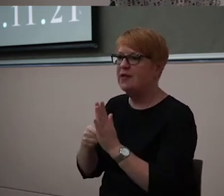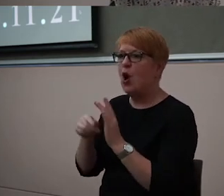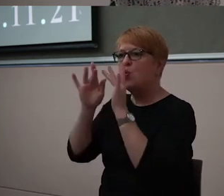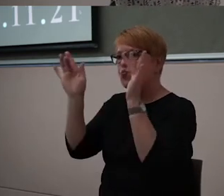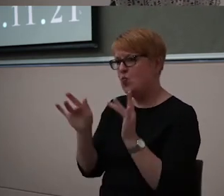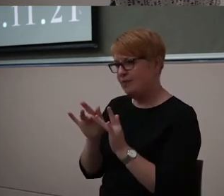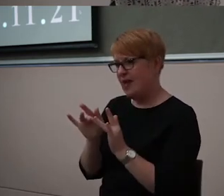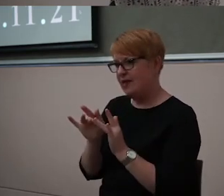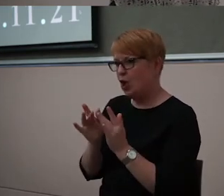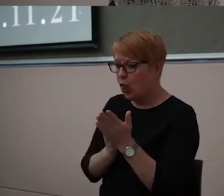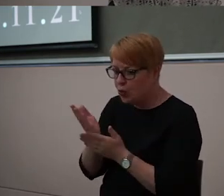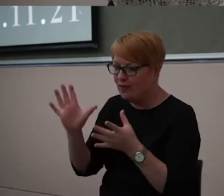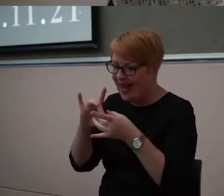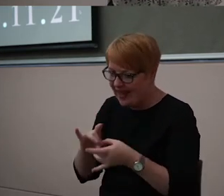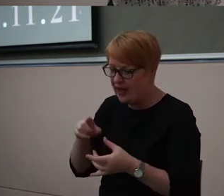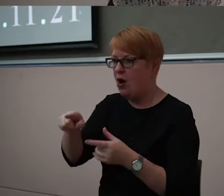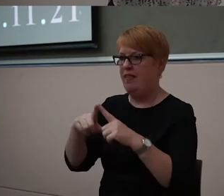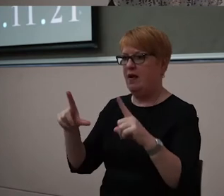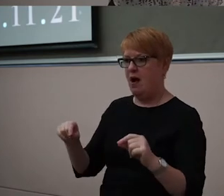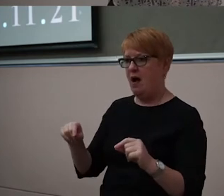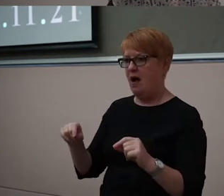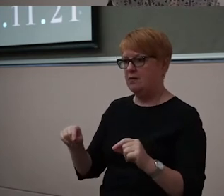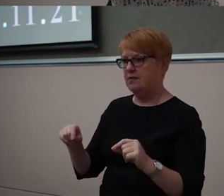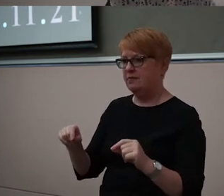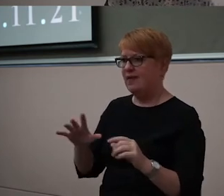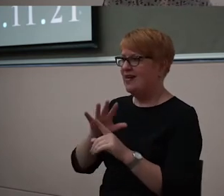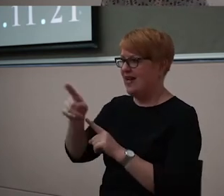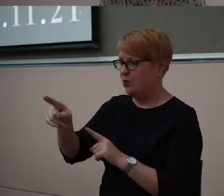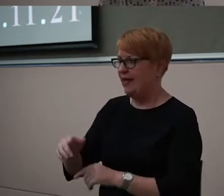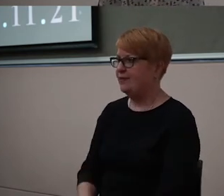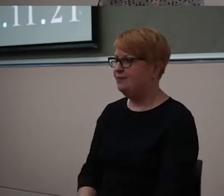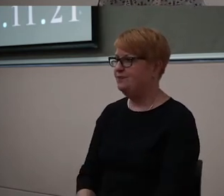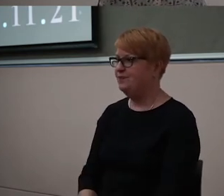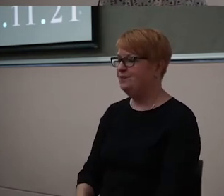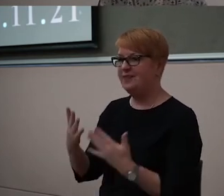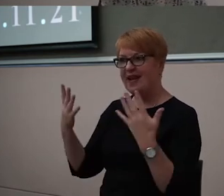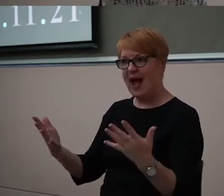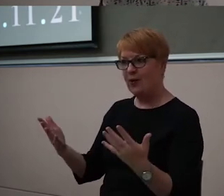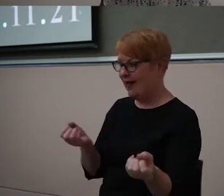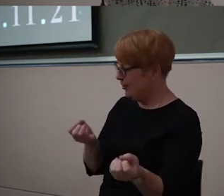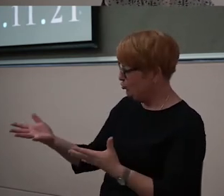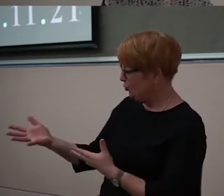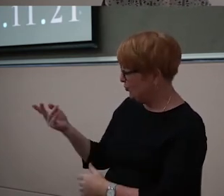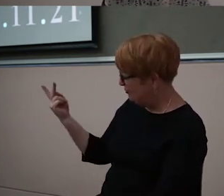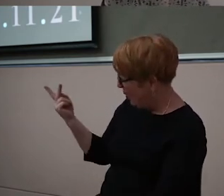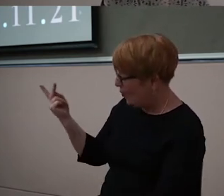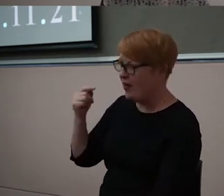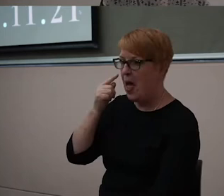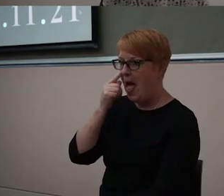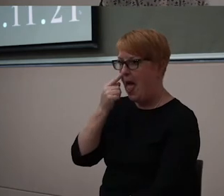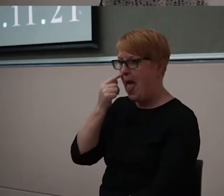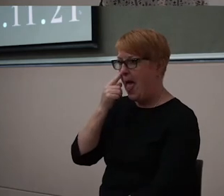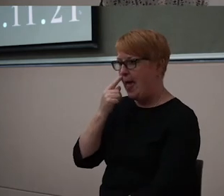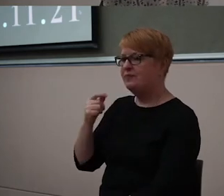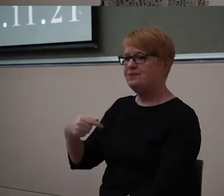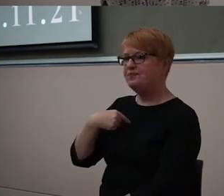on the postcards. And now, without further ado, I'm pleased to introduce you to Beverley and Jasleen. I'll briefly